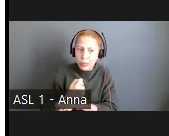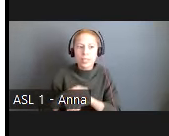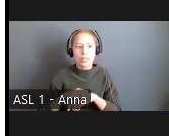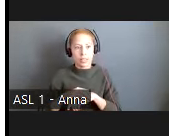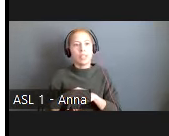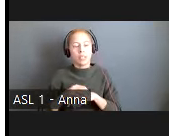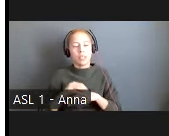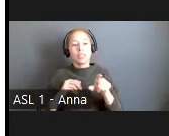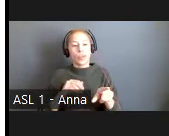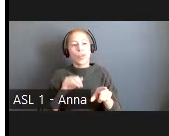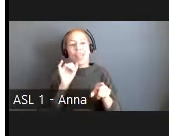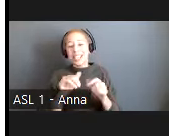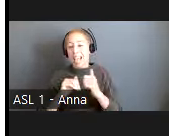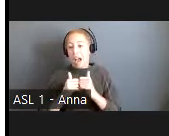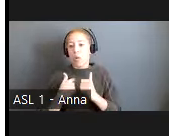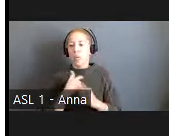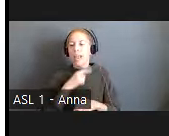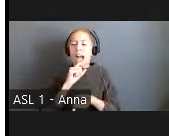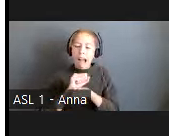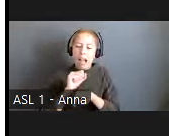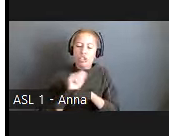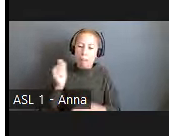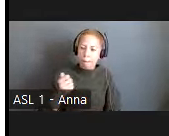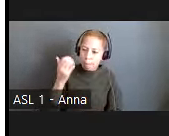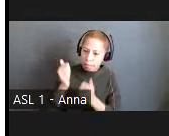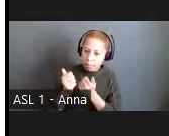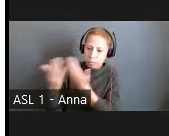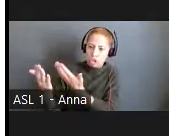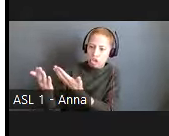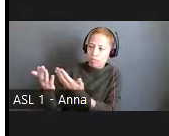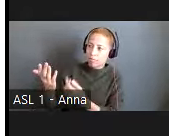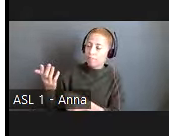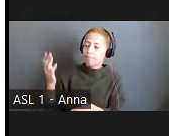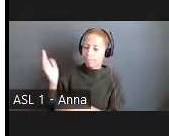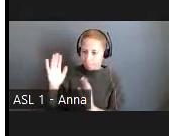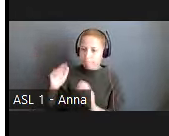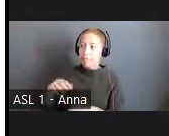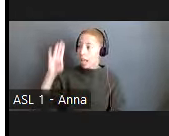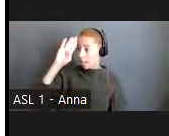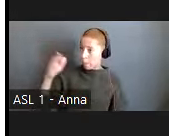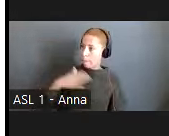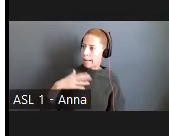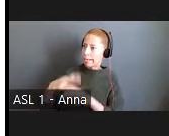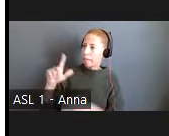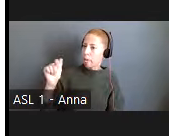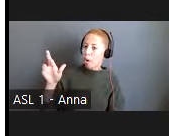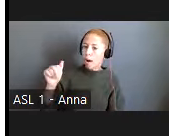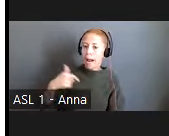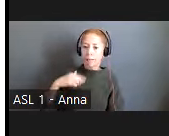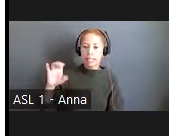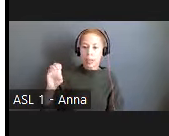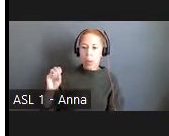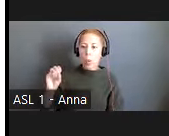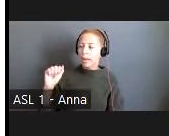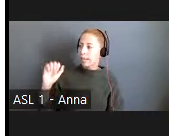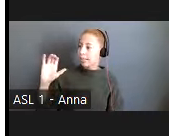snapshot for how to actually pitch something. Go in with one sentence. Hi, I'm Laura. I'm the CEO of